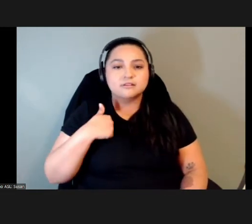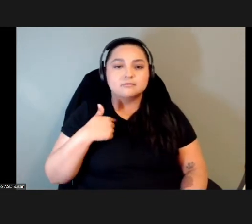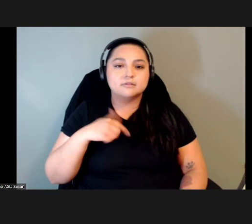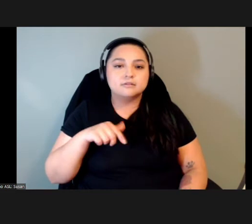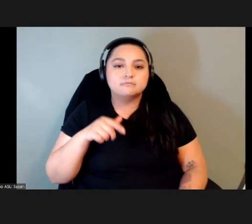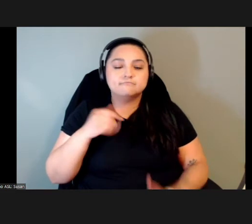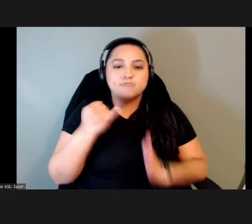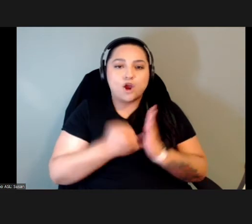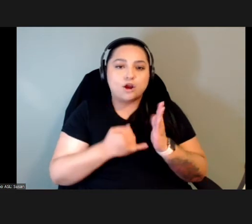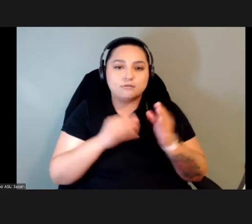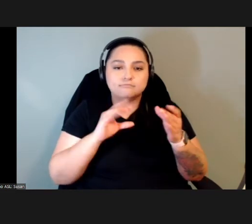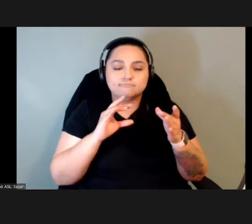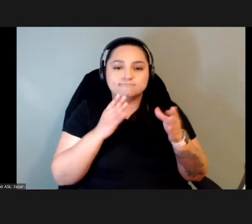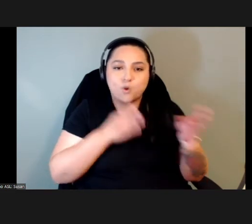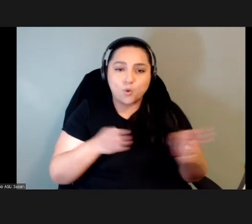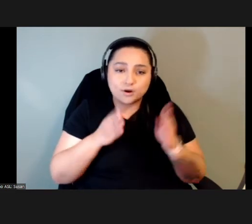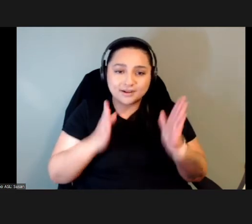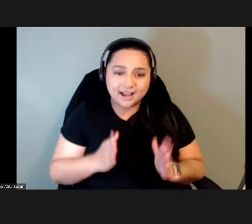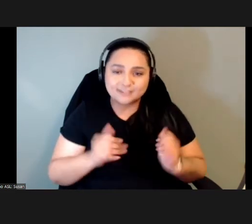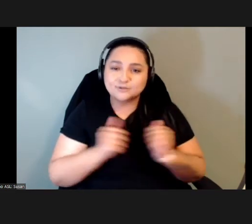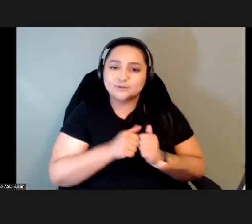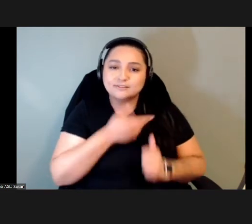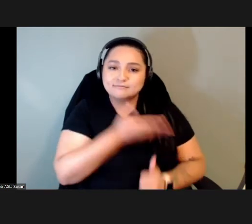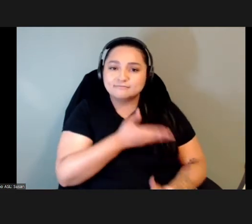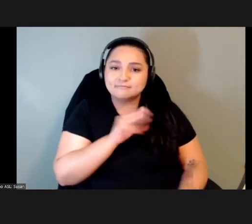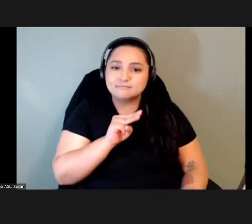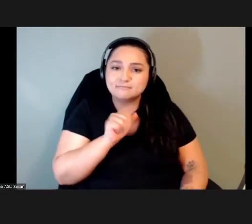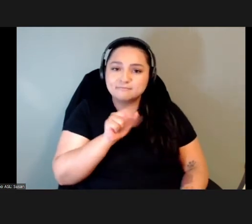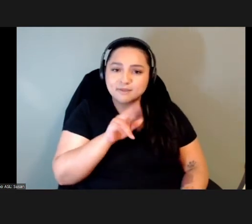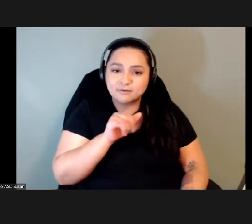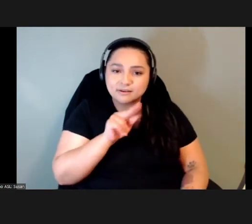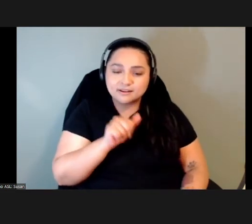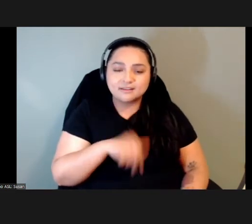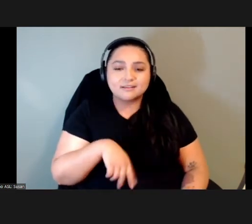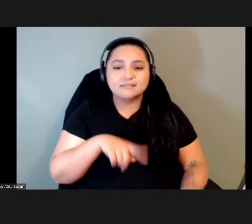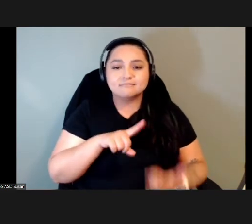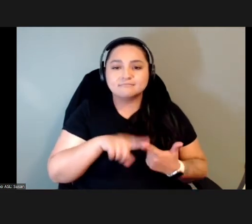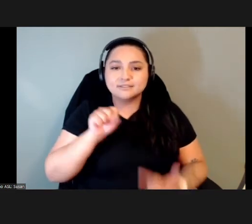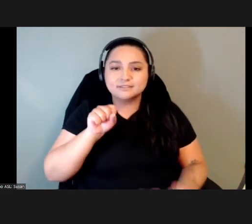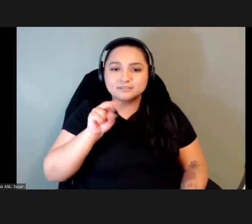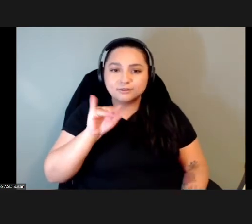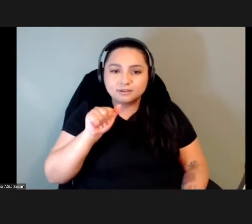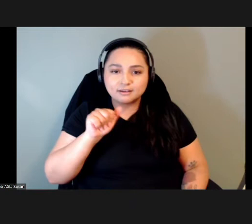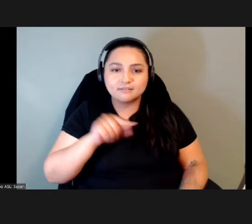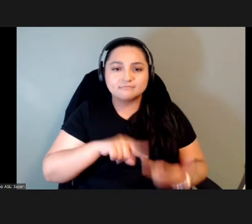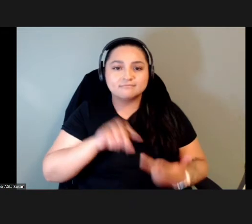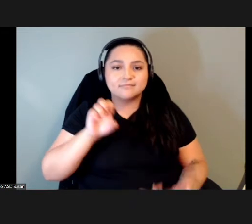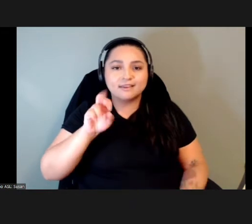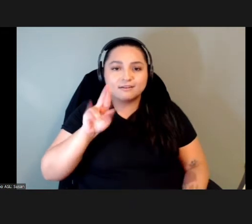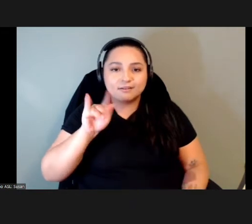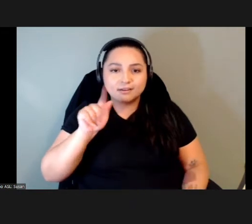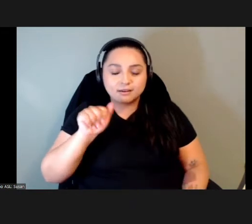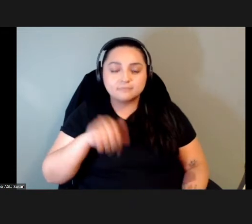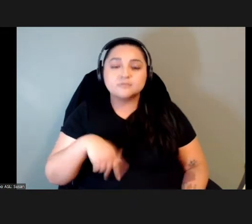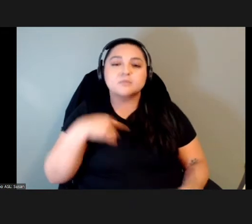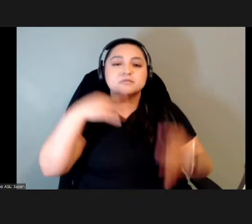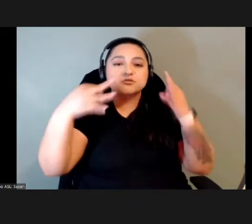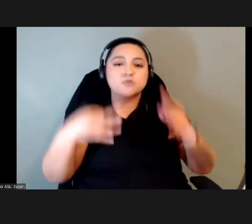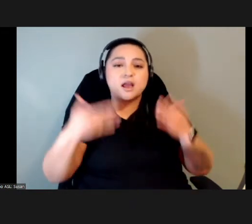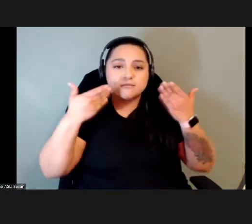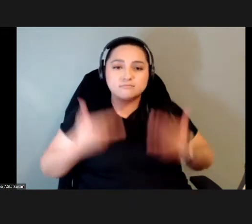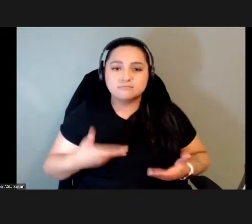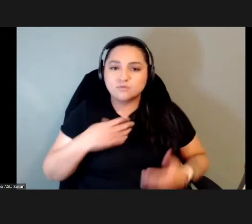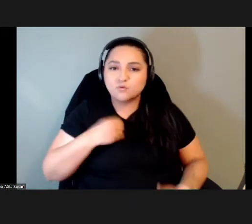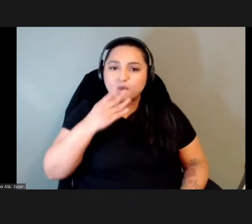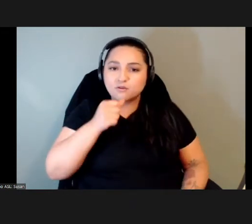with Marina, with Nati Linares and Sonia Erica. I am a white woman with short hair and a